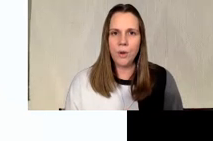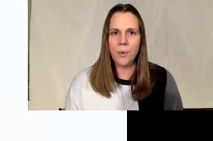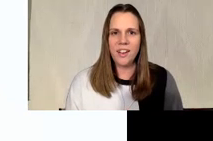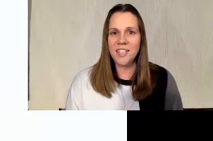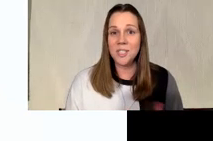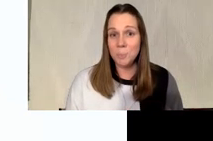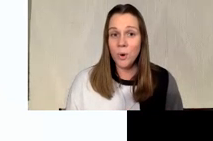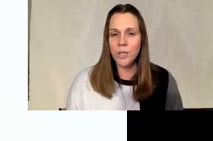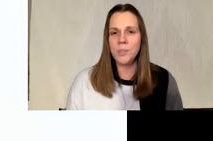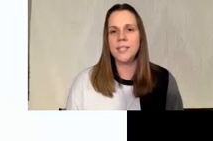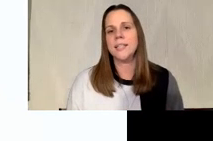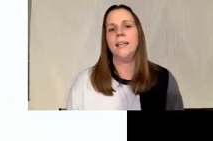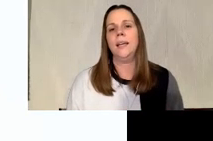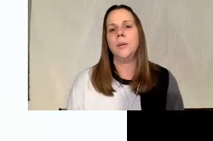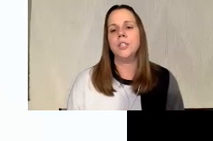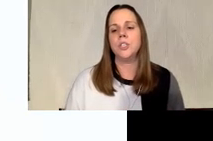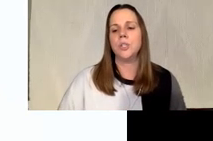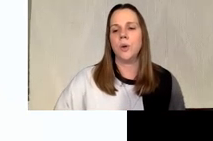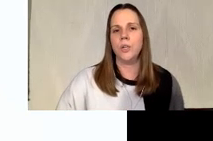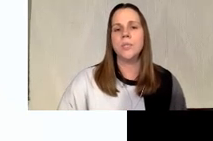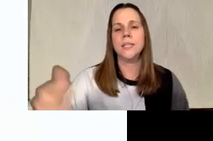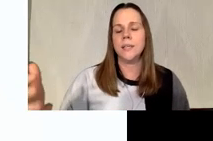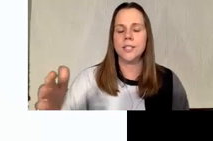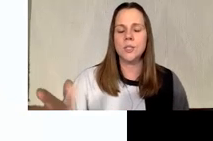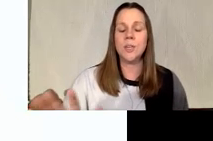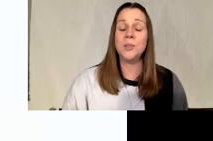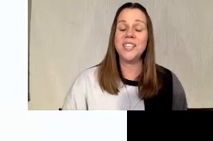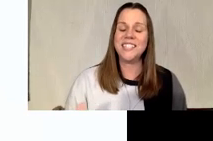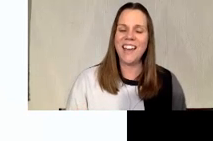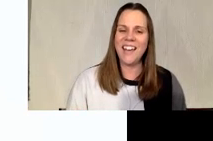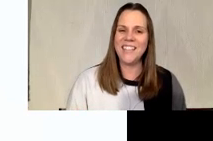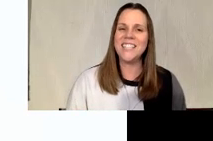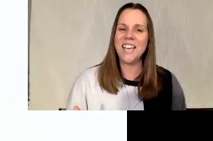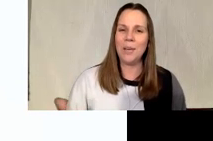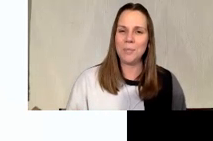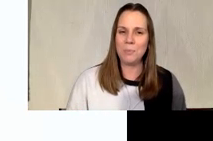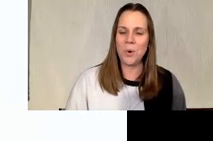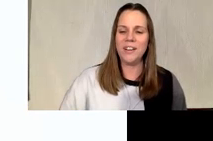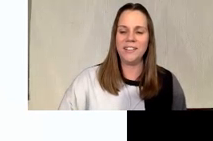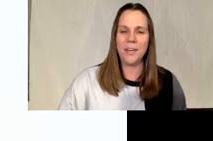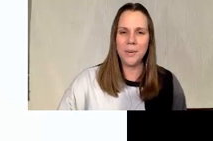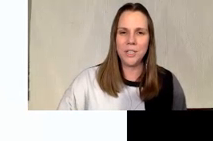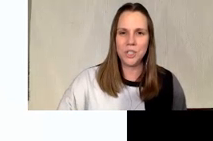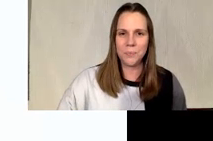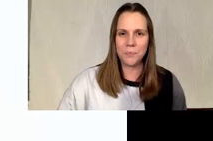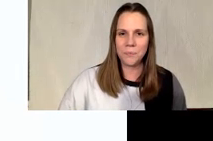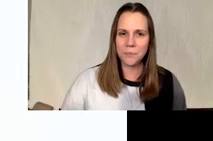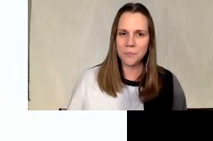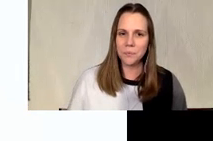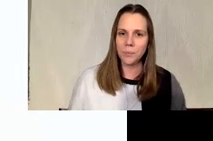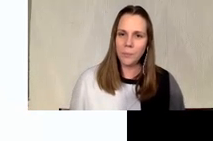go through to support using sign language, or using signs to help support language.